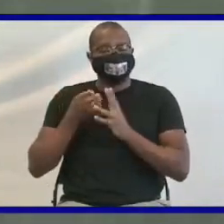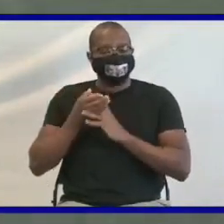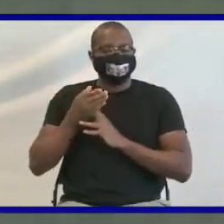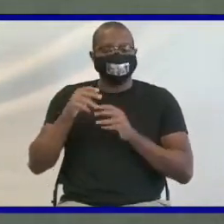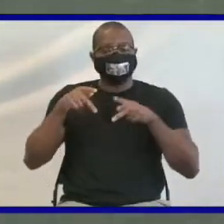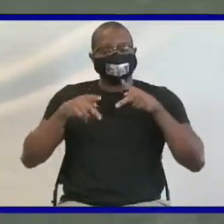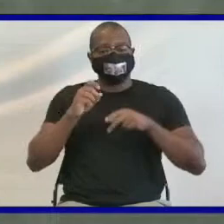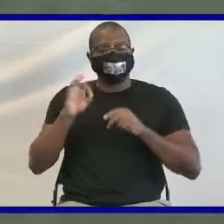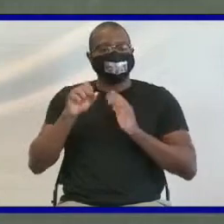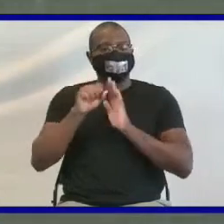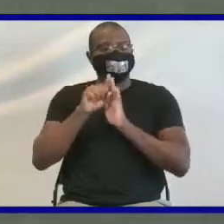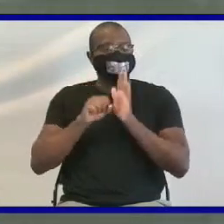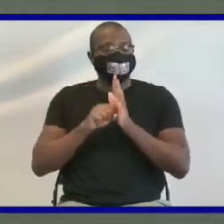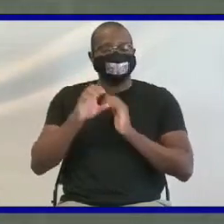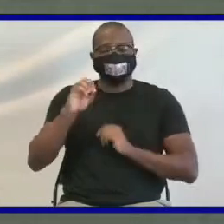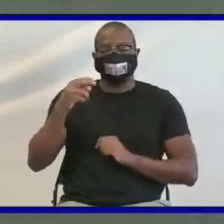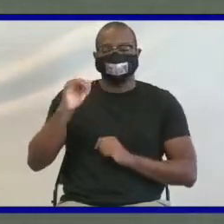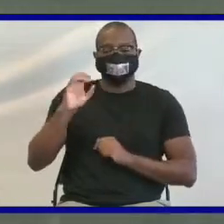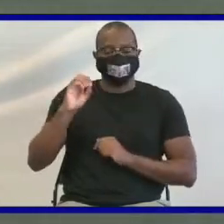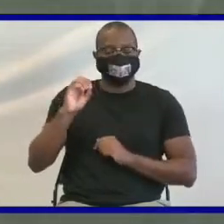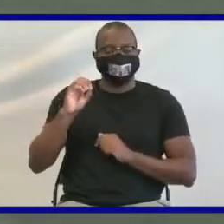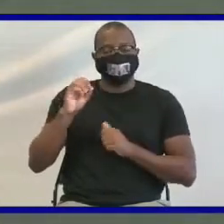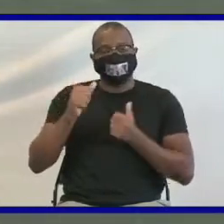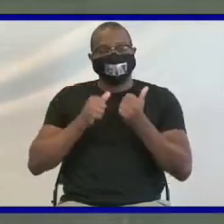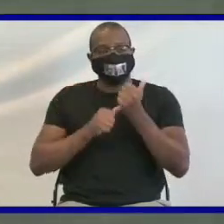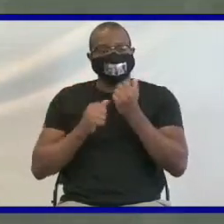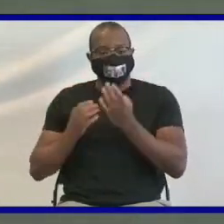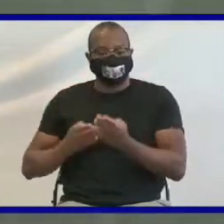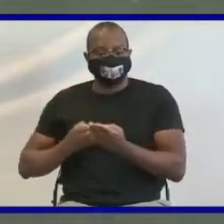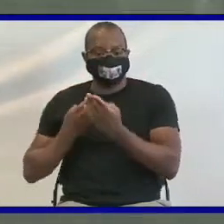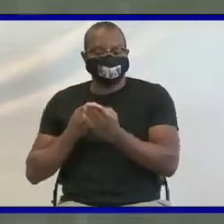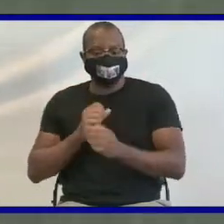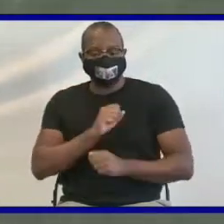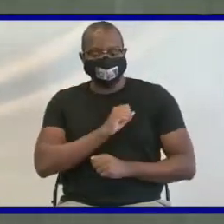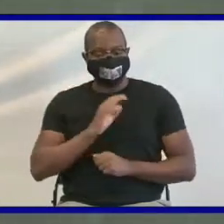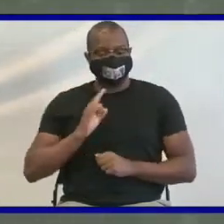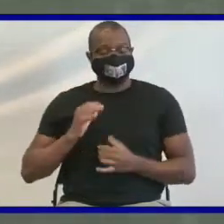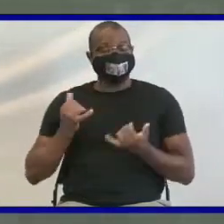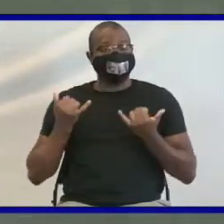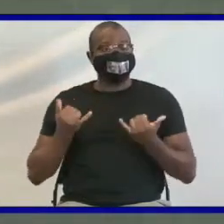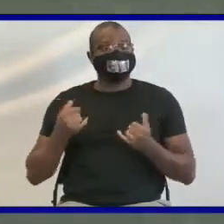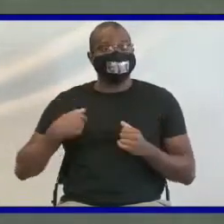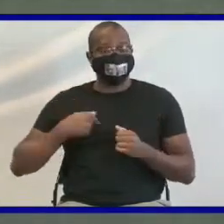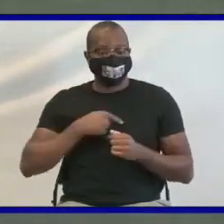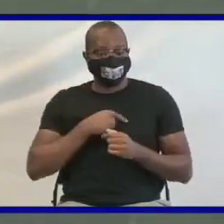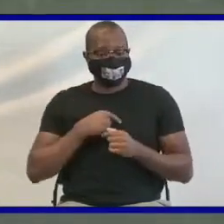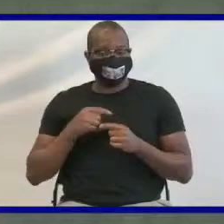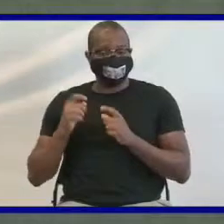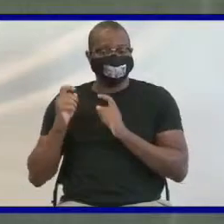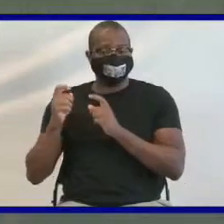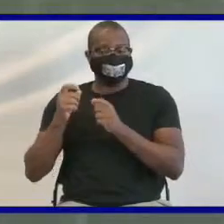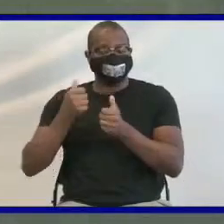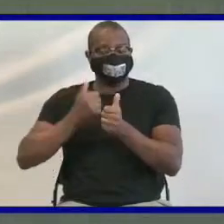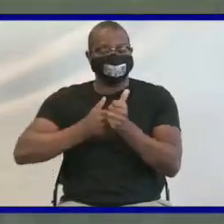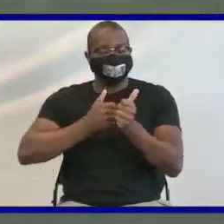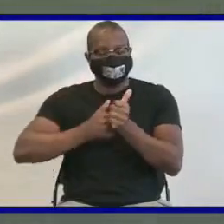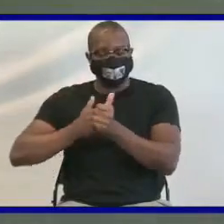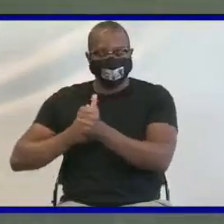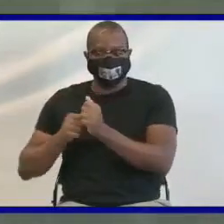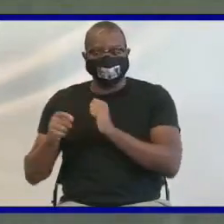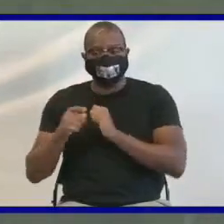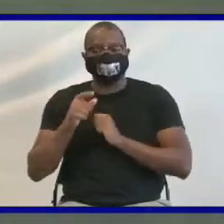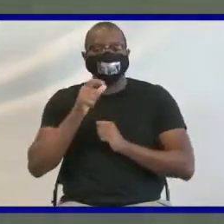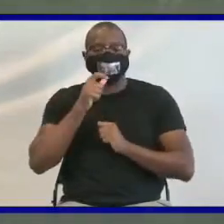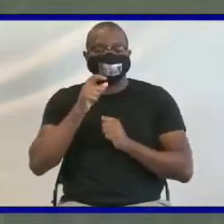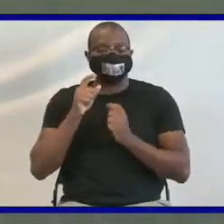state of Ohio, and upon the recommendation of the faculty, I now confer upon each of you who has fulfilled all of the